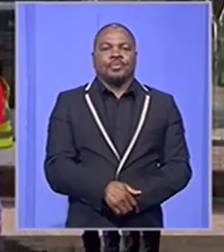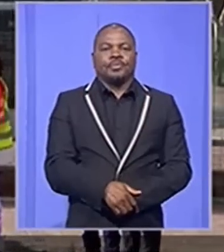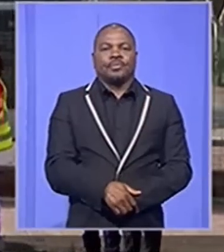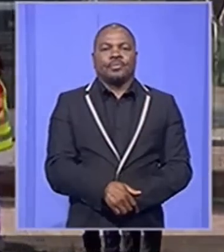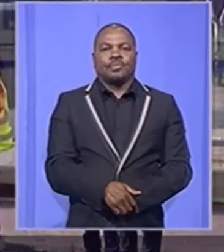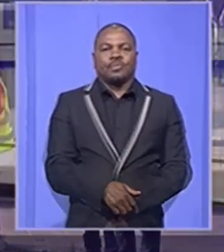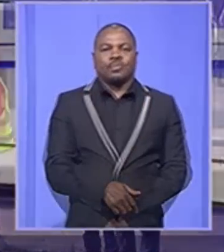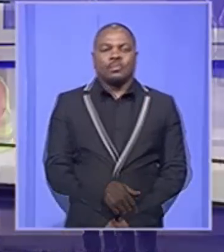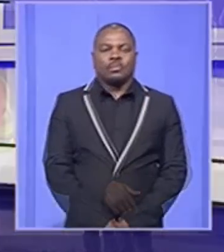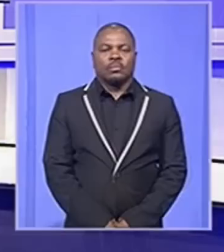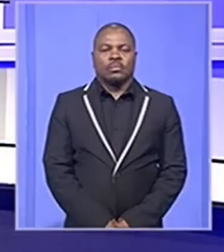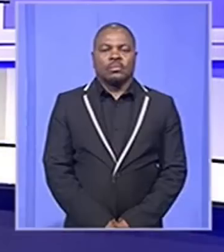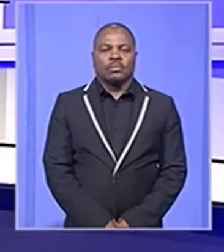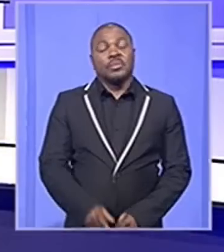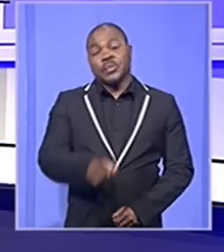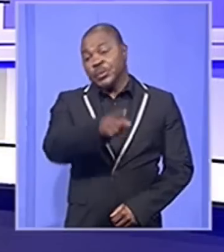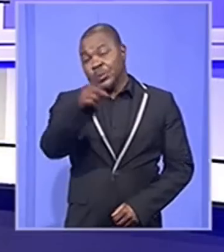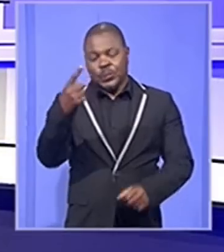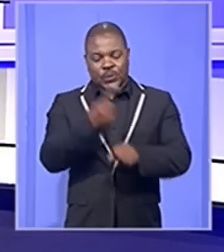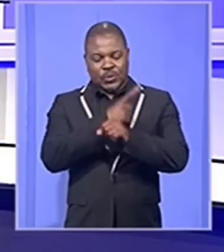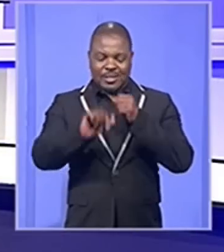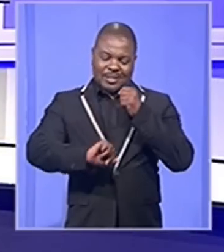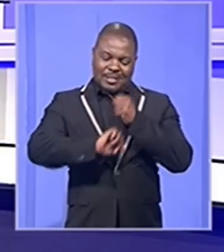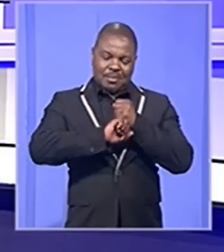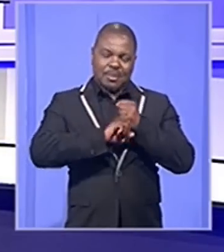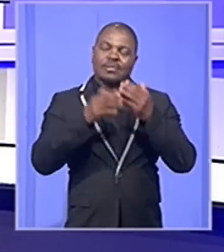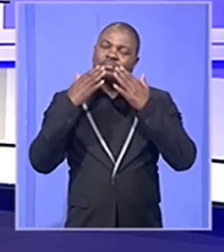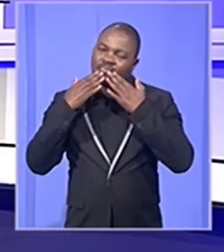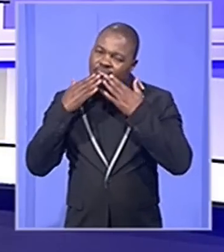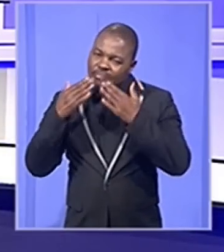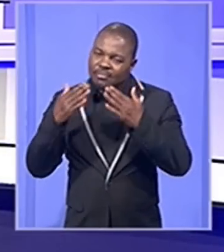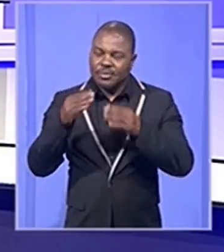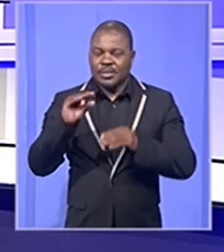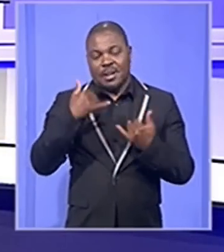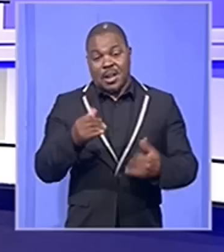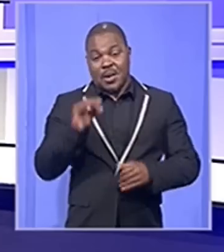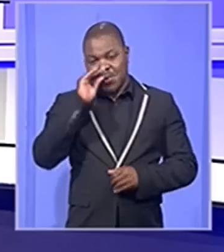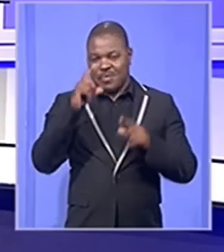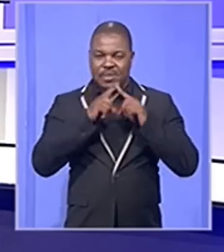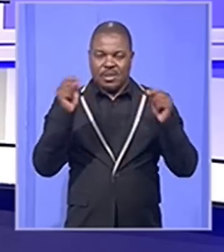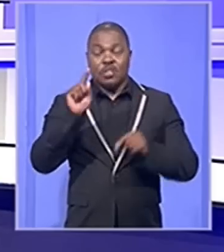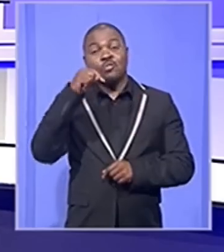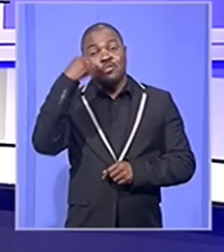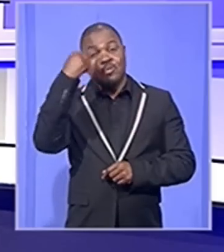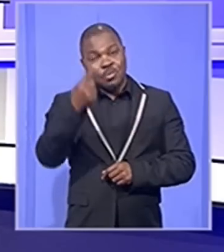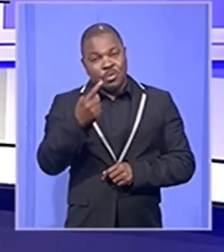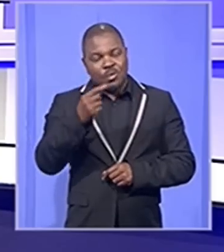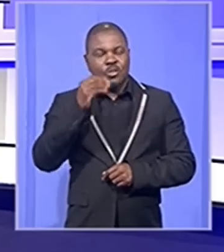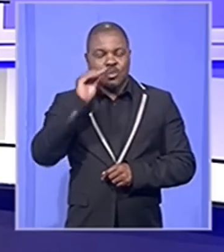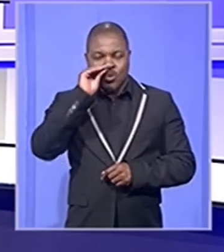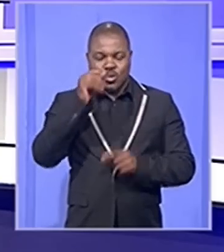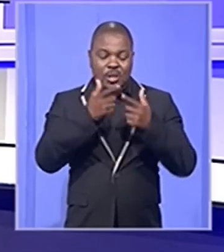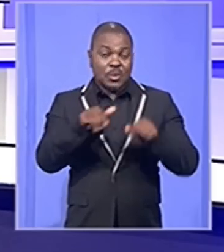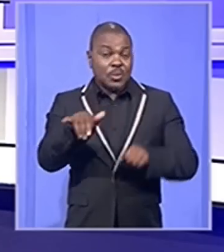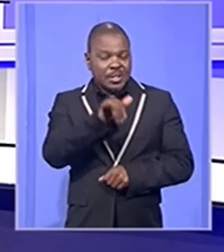SABC, Kimberley. Re lebogela ke monokeng ya gago di ne di le kalo tse di latelang ke tsa leleme la